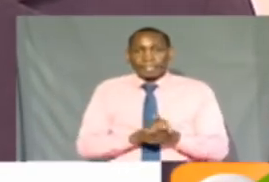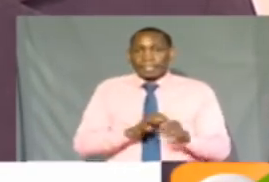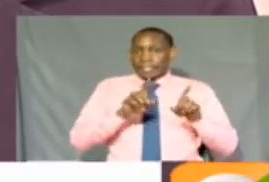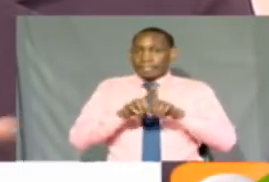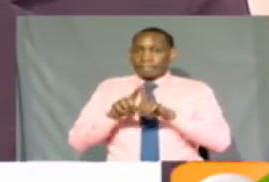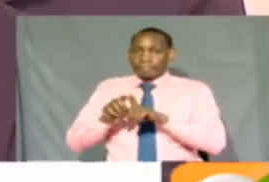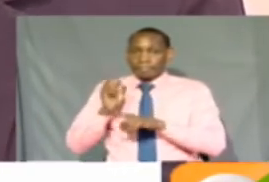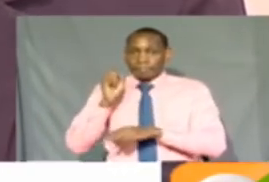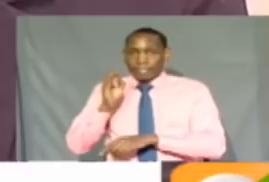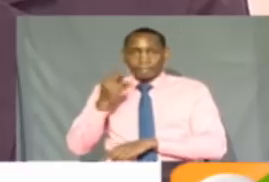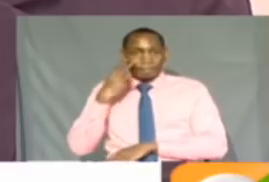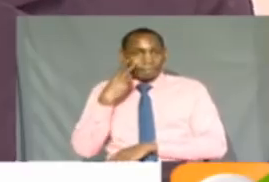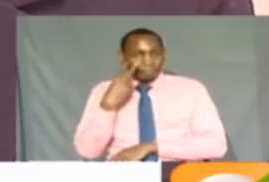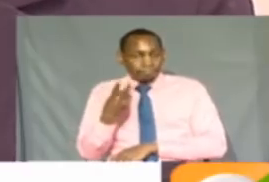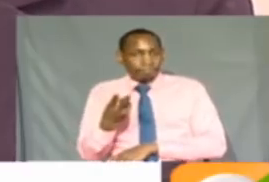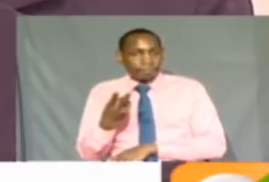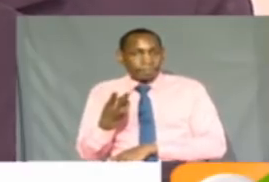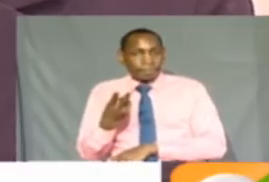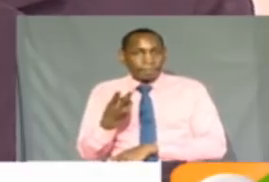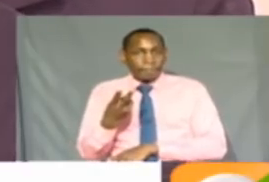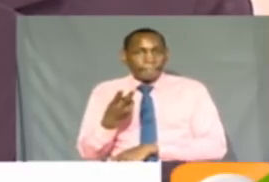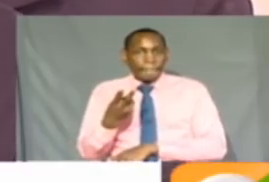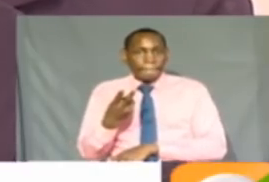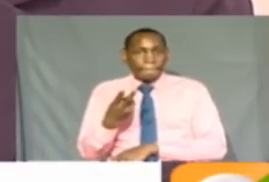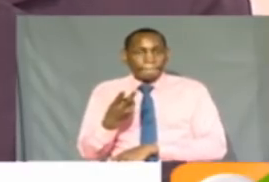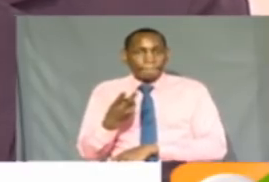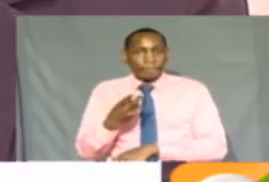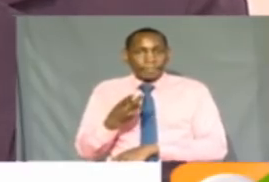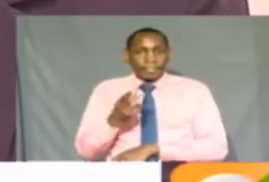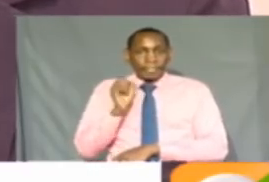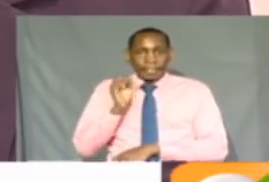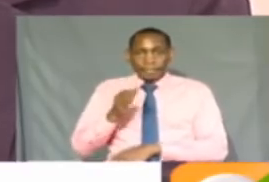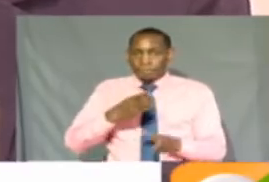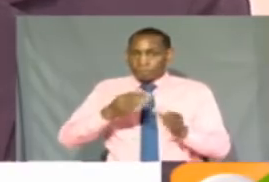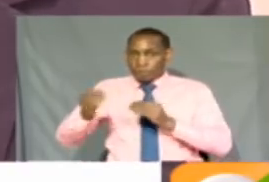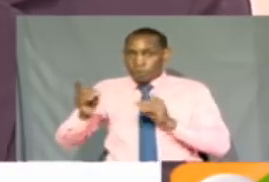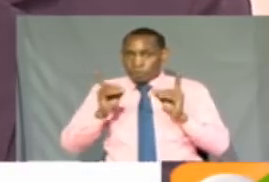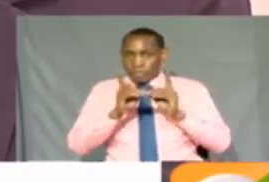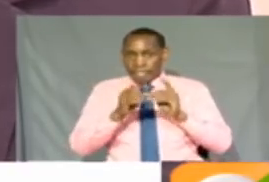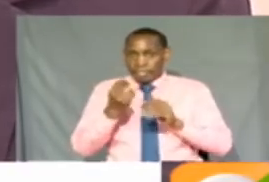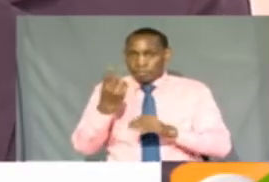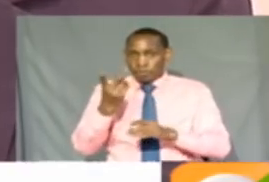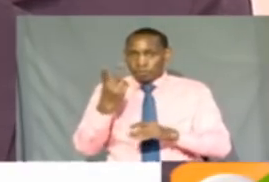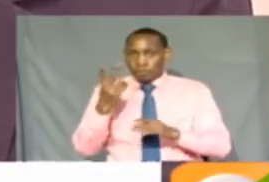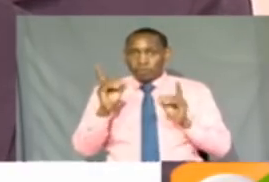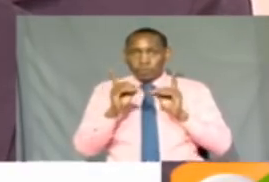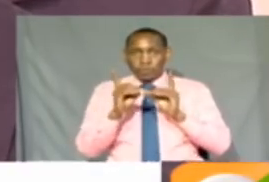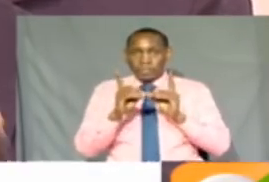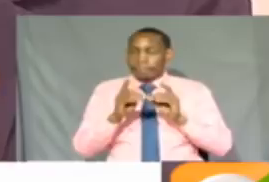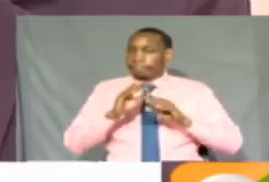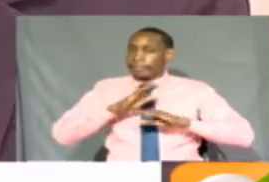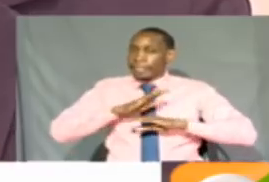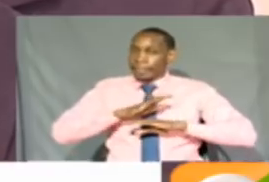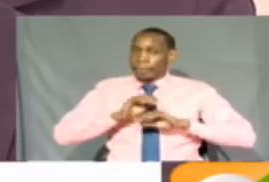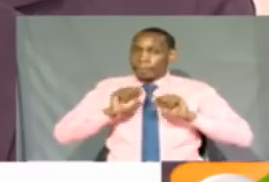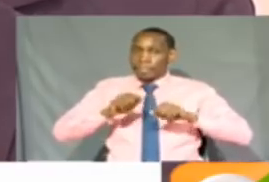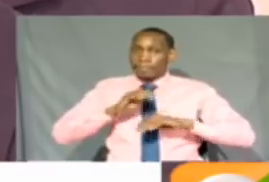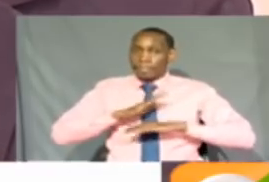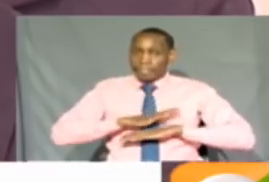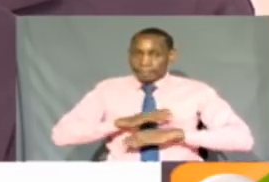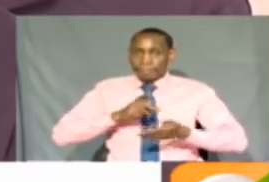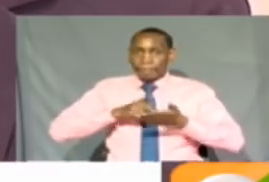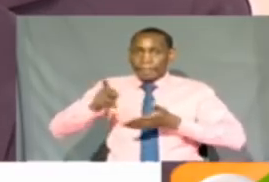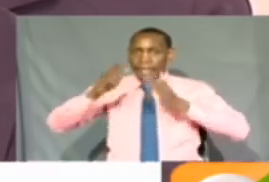at if you take a young man for a good date, the 2 dates is almost enough for a house